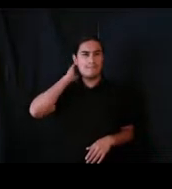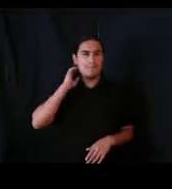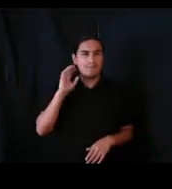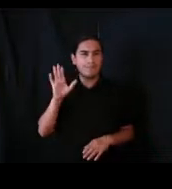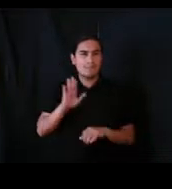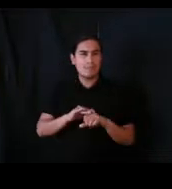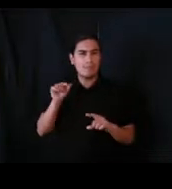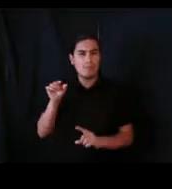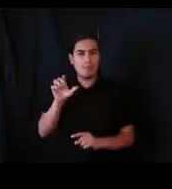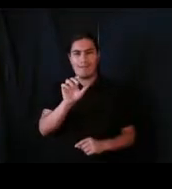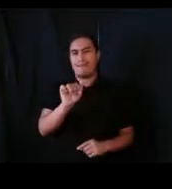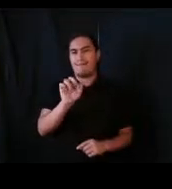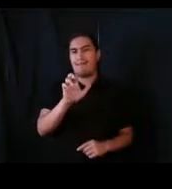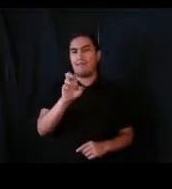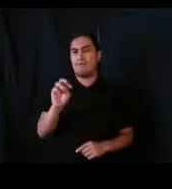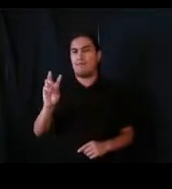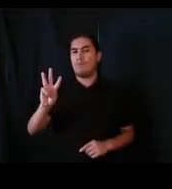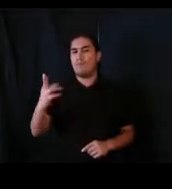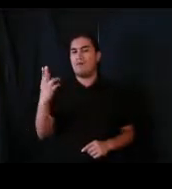on aaron hoyt